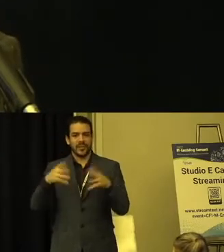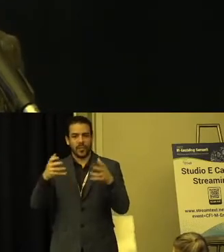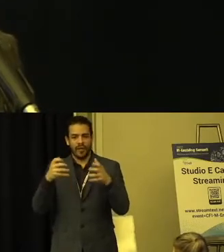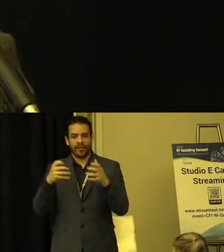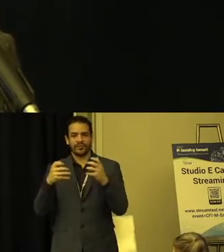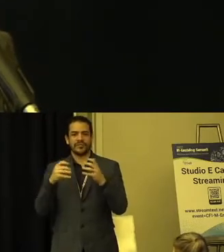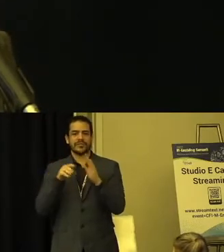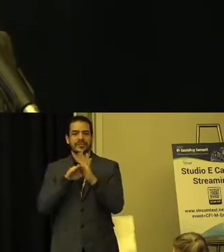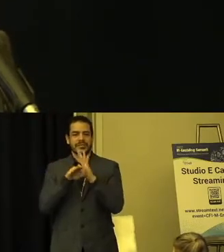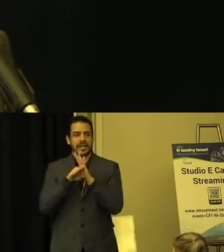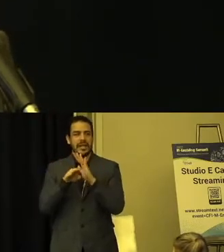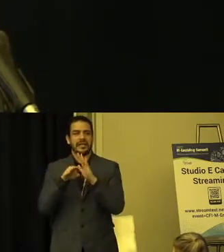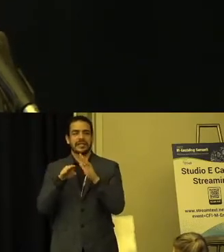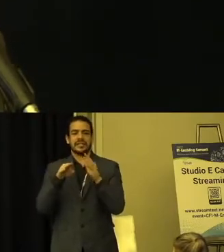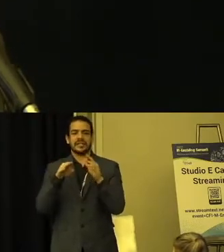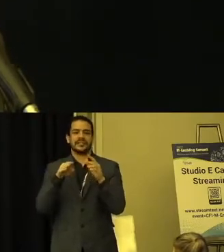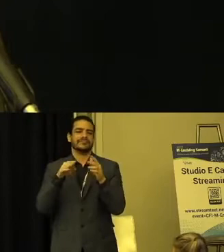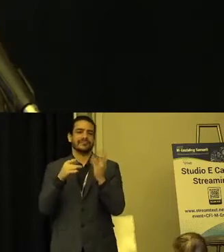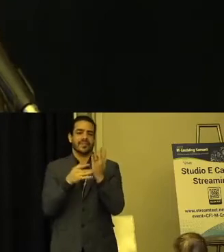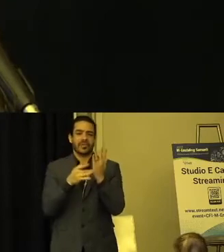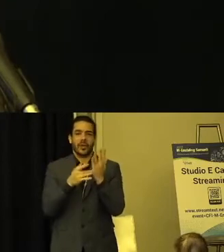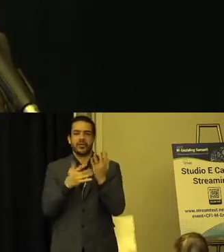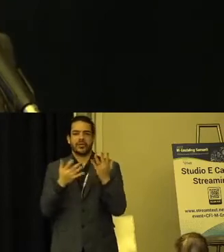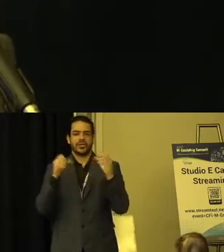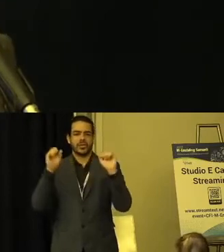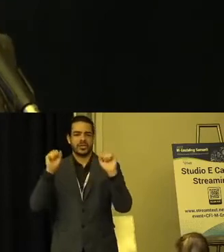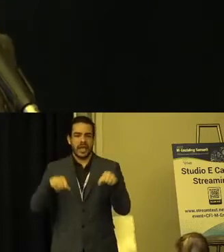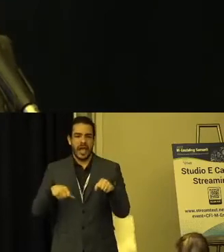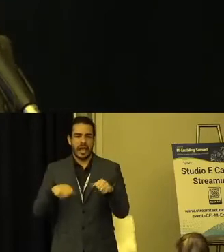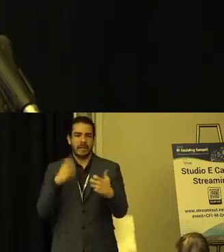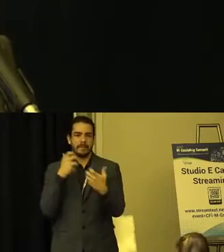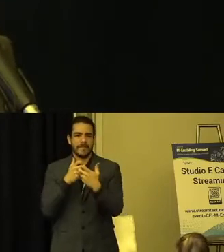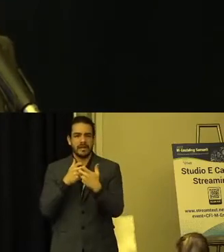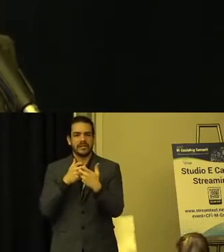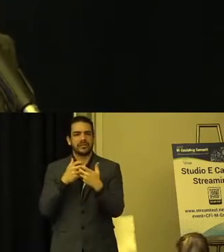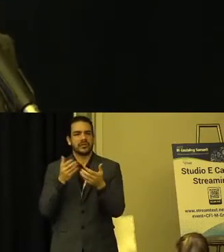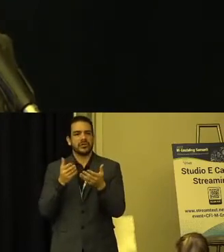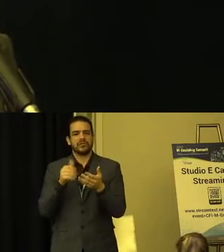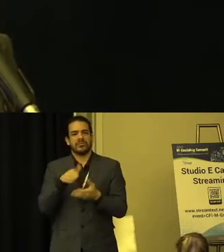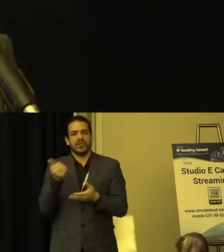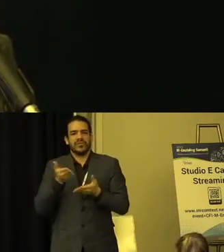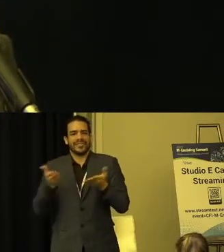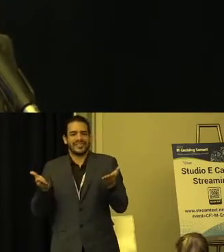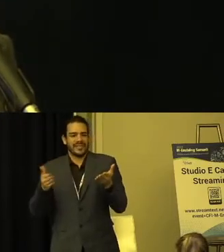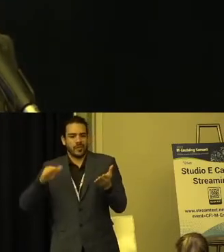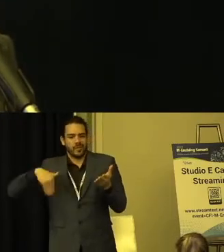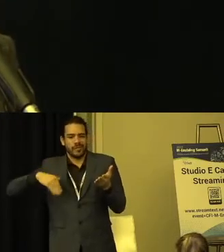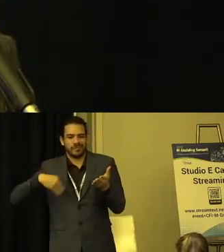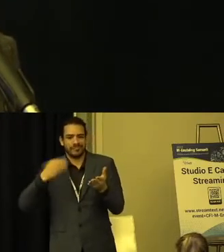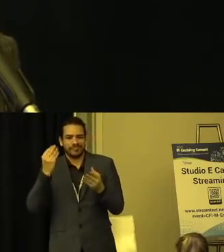accommodate use cases that we haven't thought of, including accessibility use cases, but other ones as well.